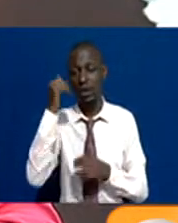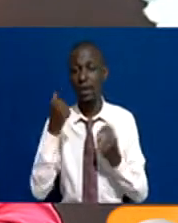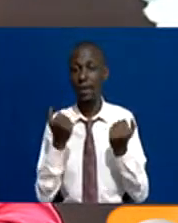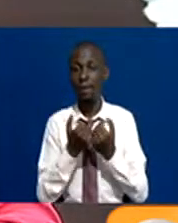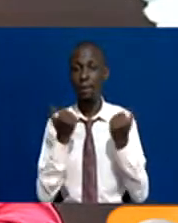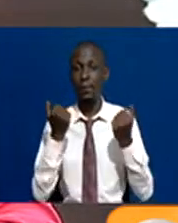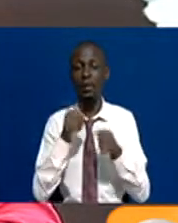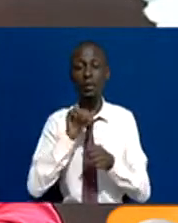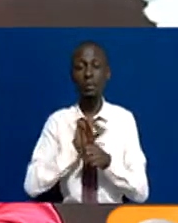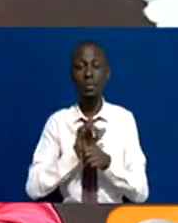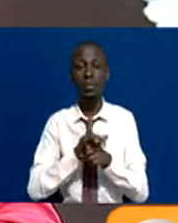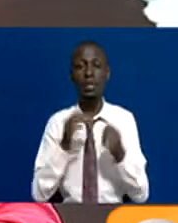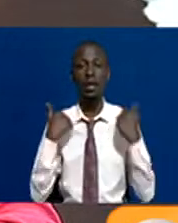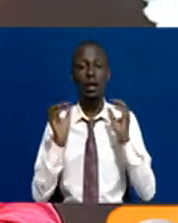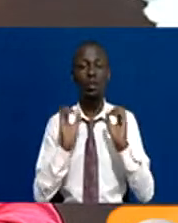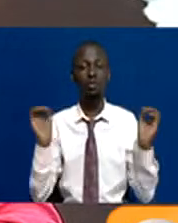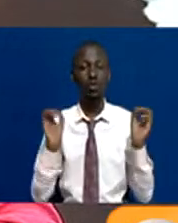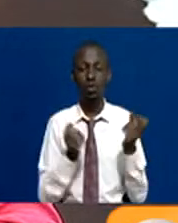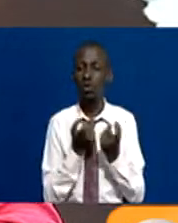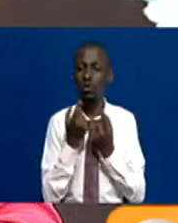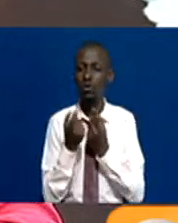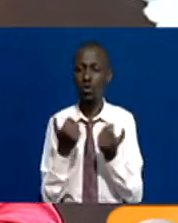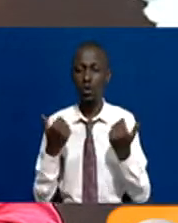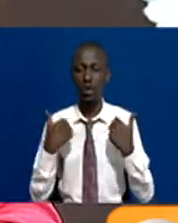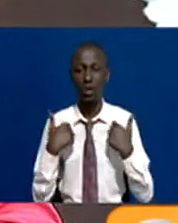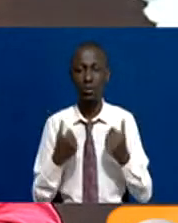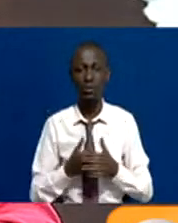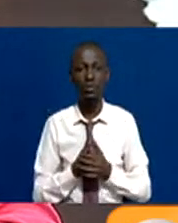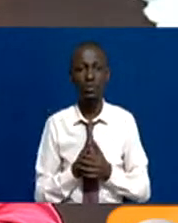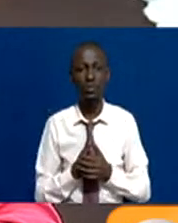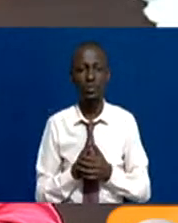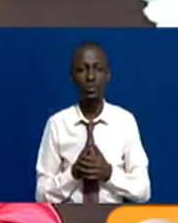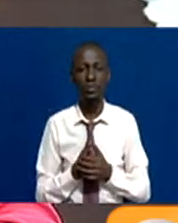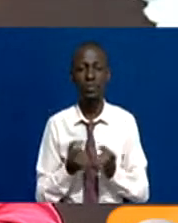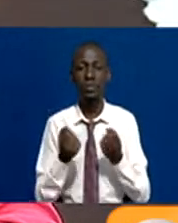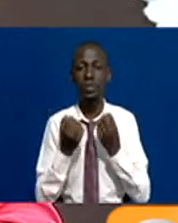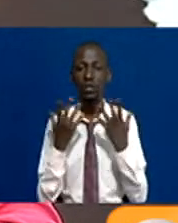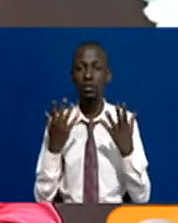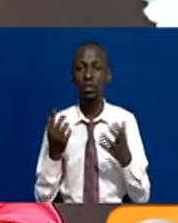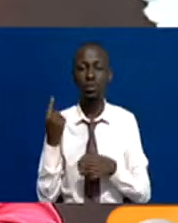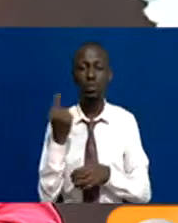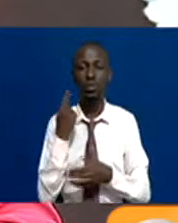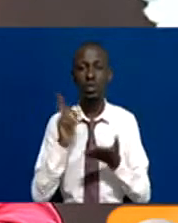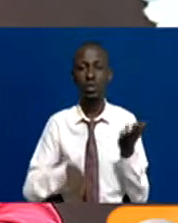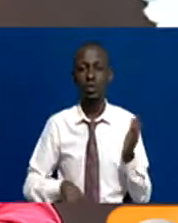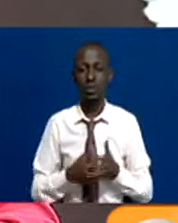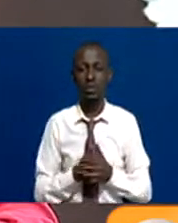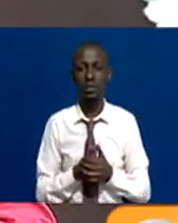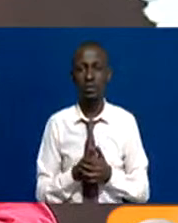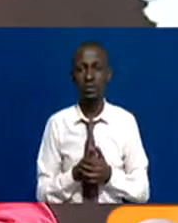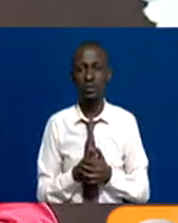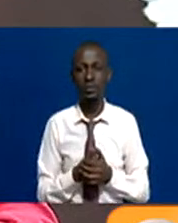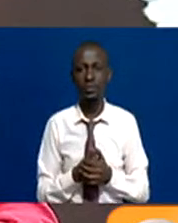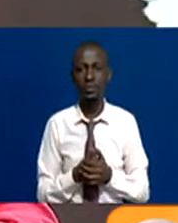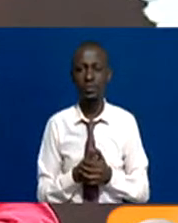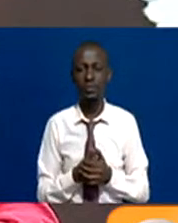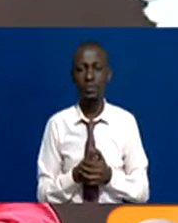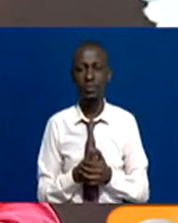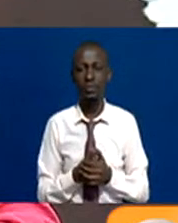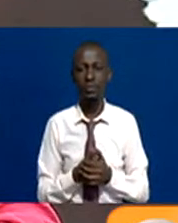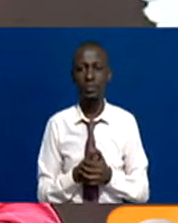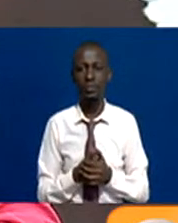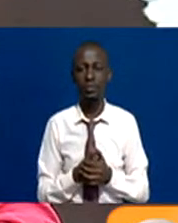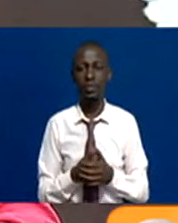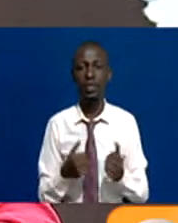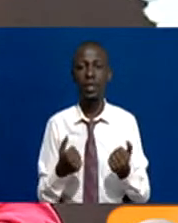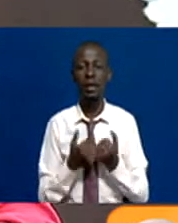not many of them, there are few of them. And I always say this, if it breaks you, it's not